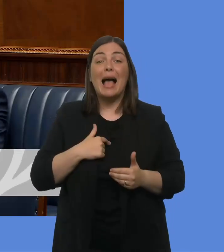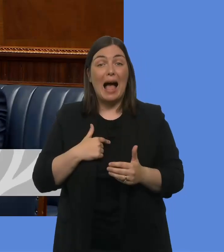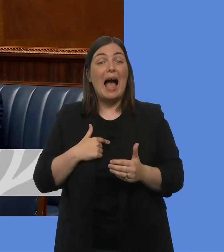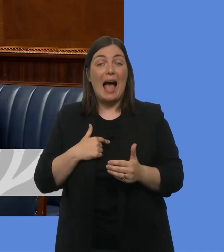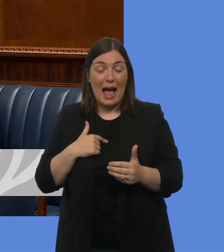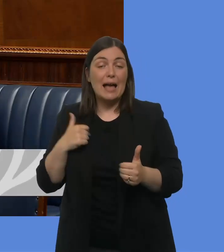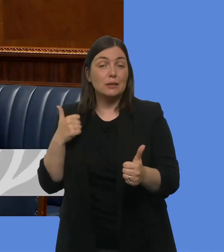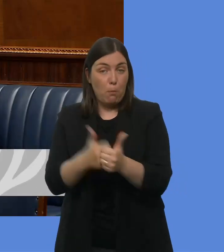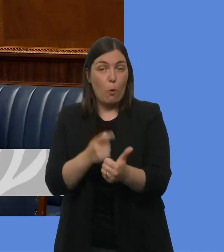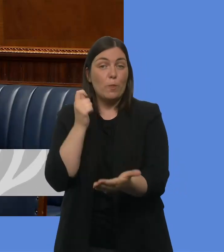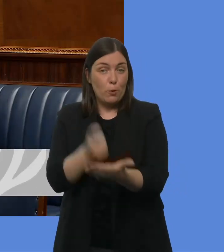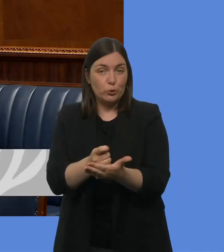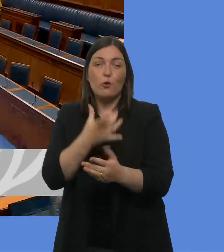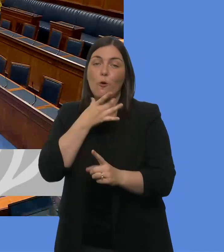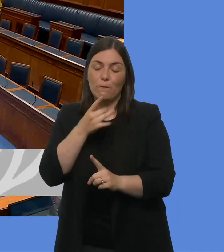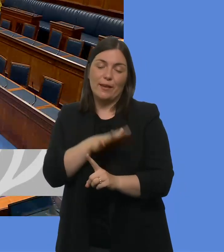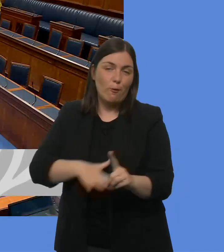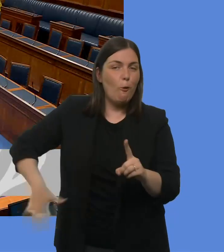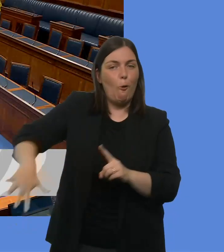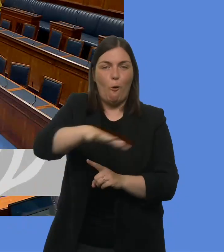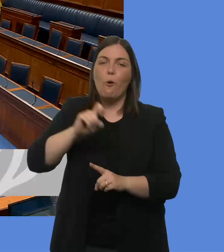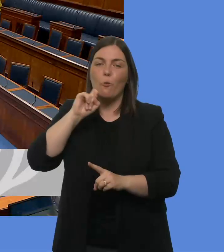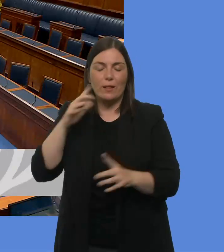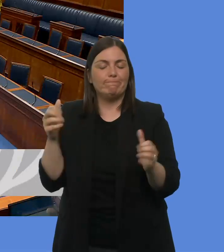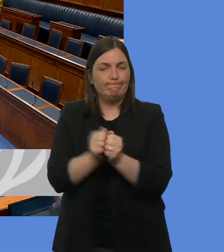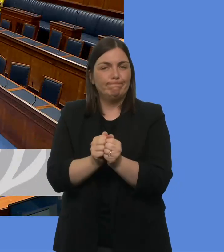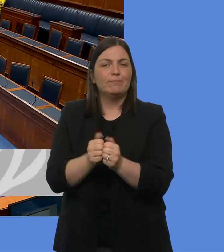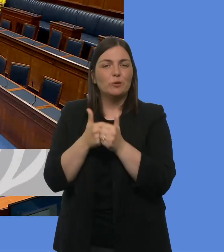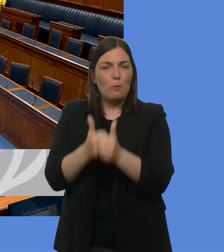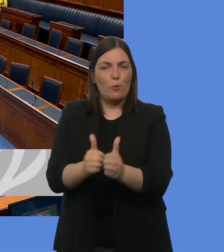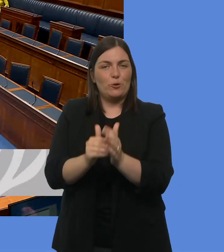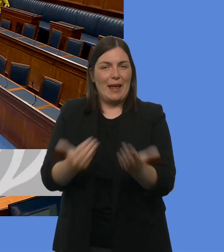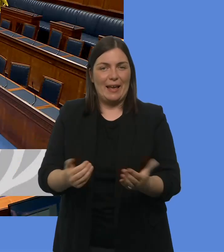will receive support across the House today. Sinead McLaughlin.